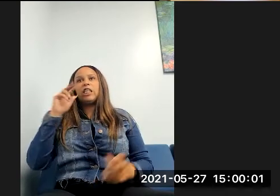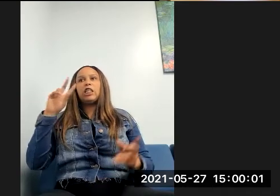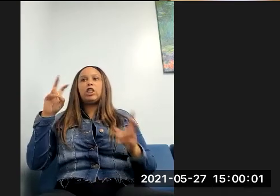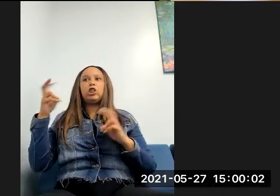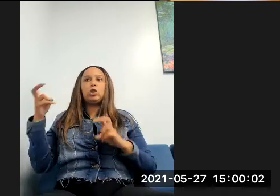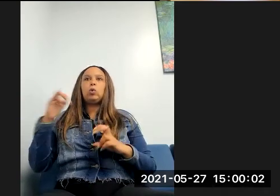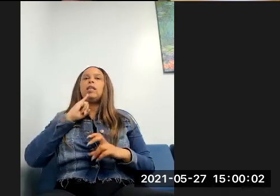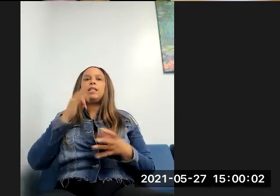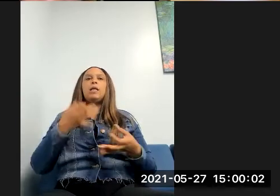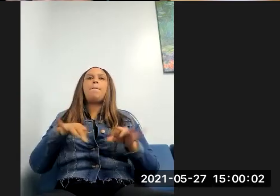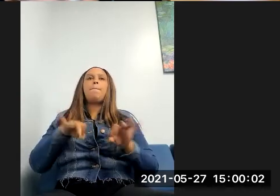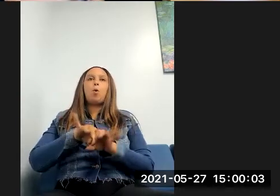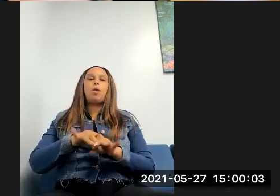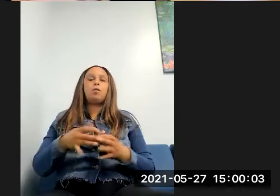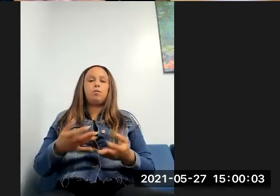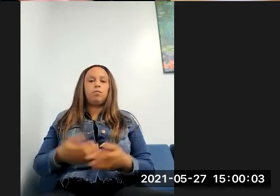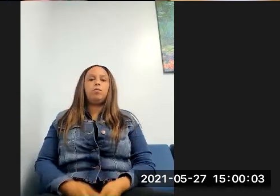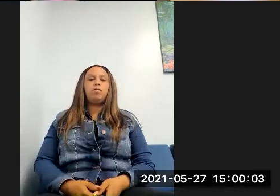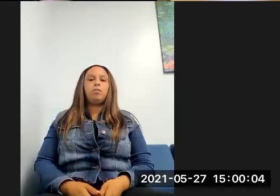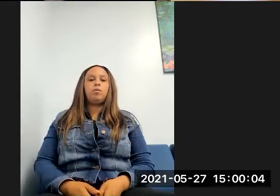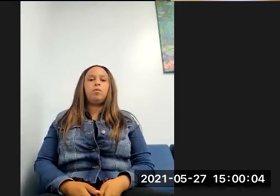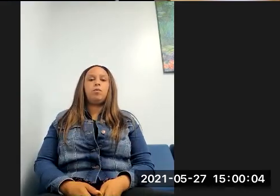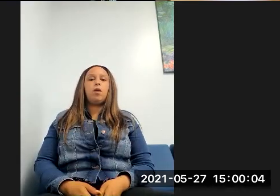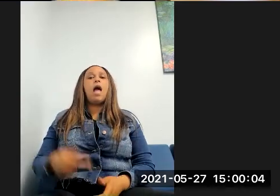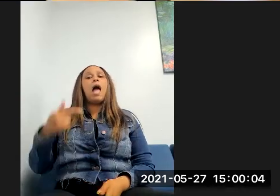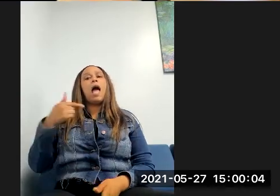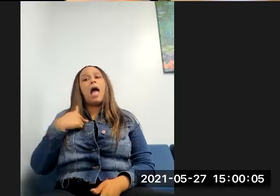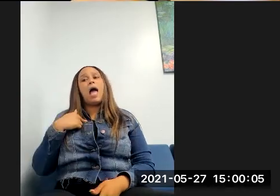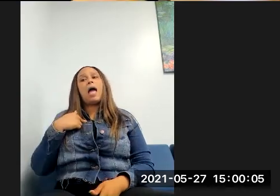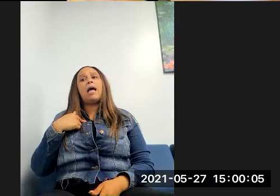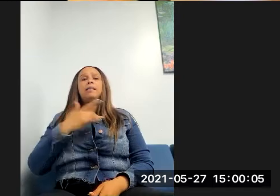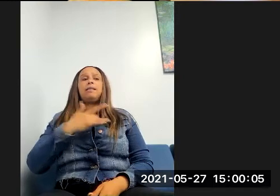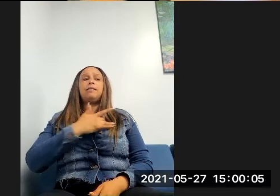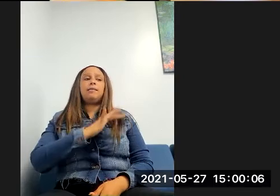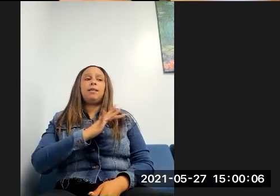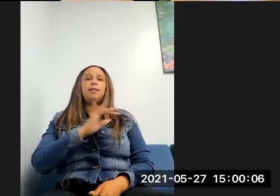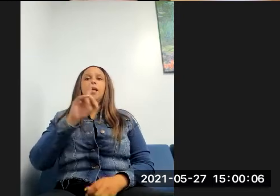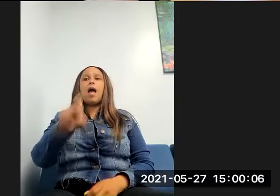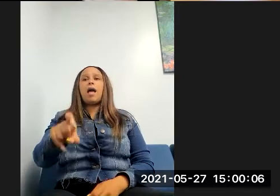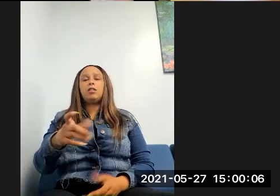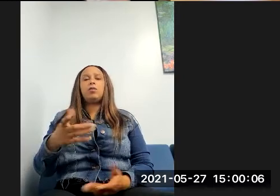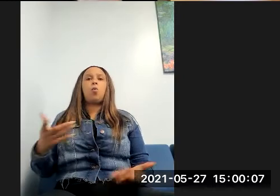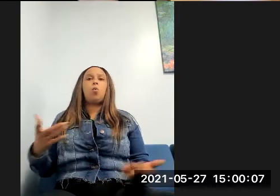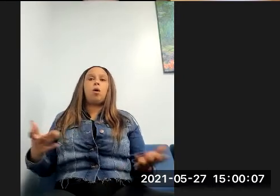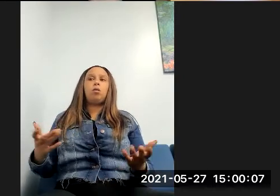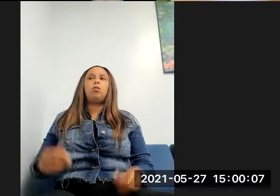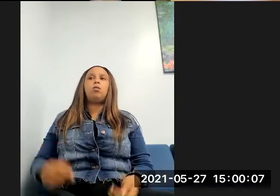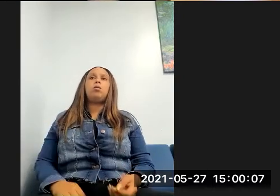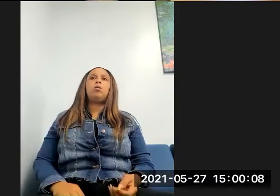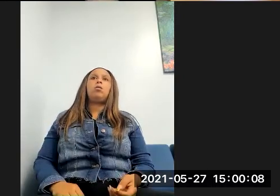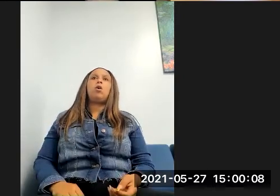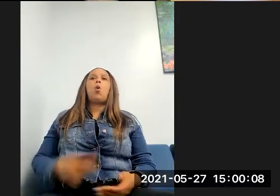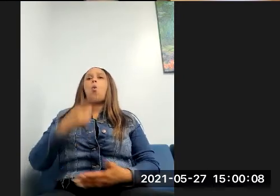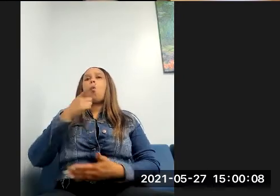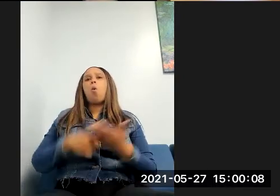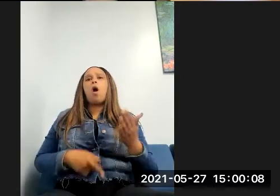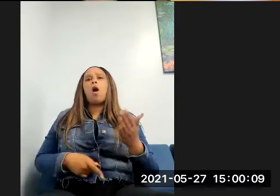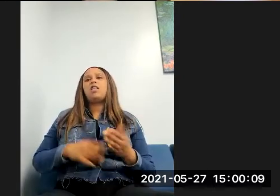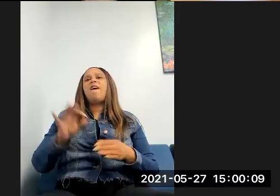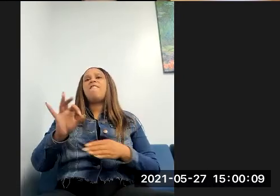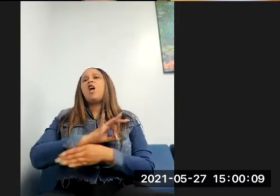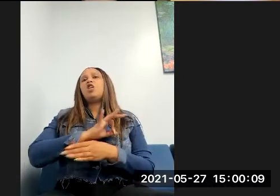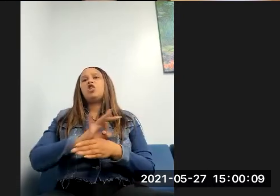issues. Uh, I tend to ask the question of what's